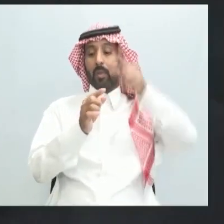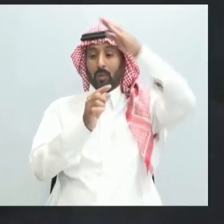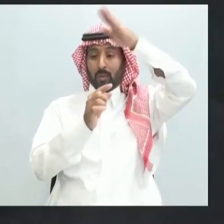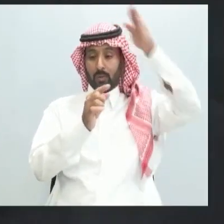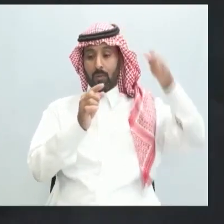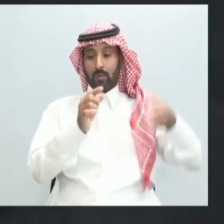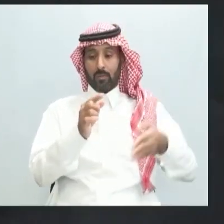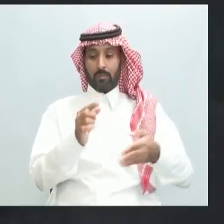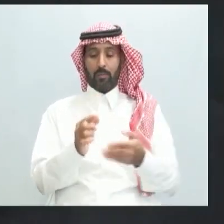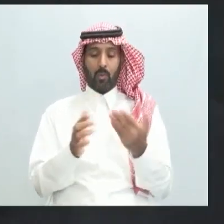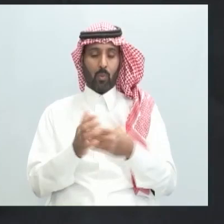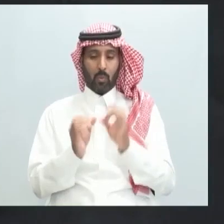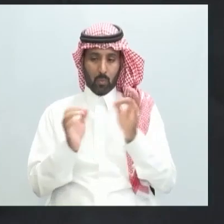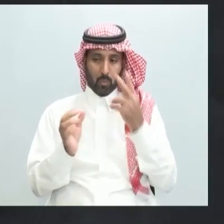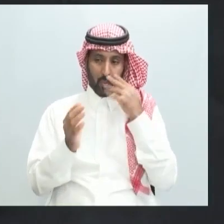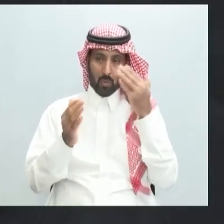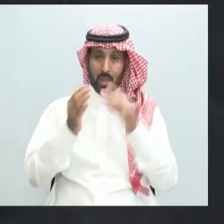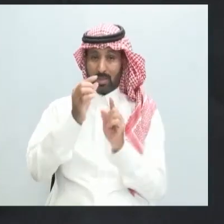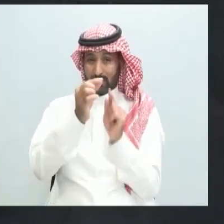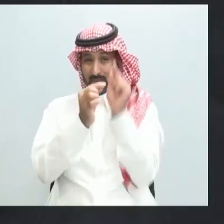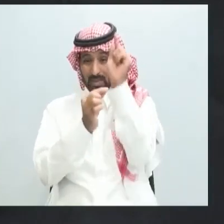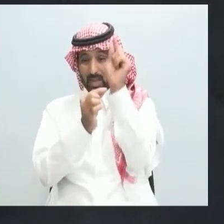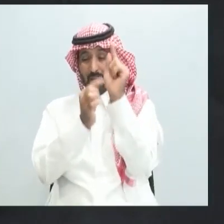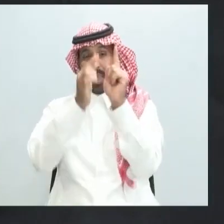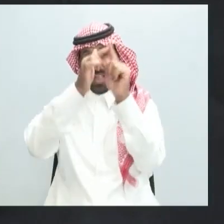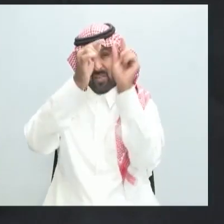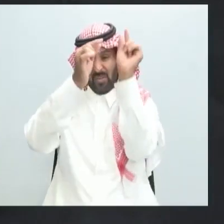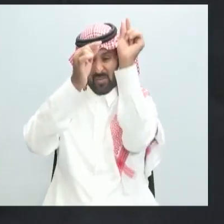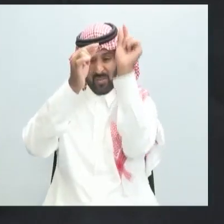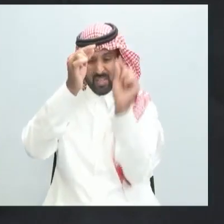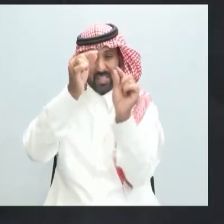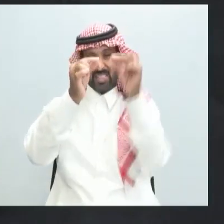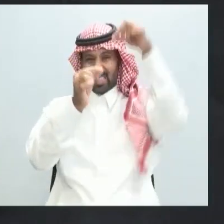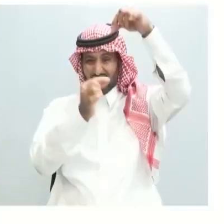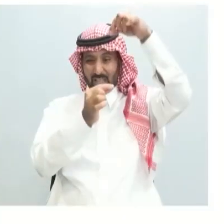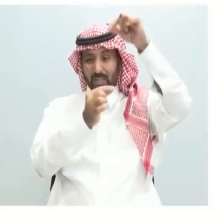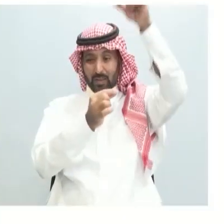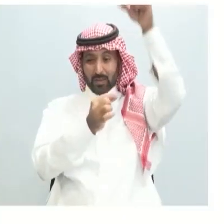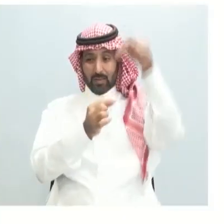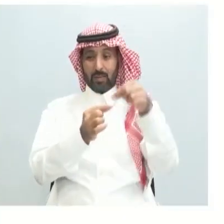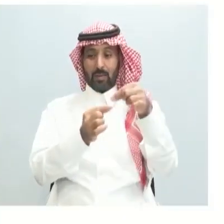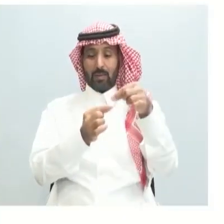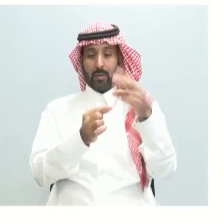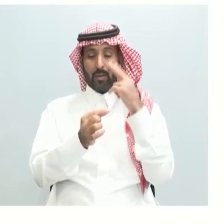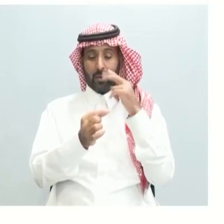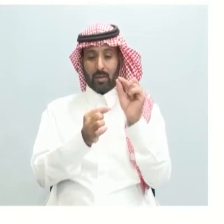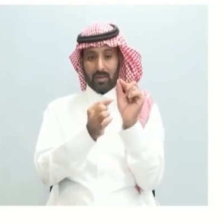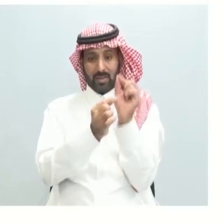end. So what's the term for this definition? Let's see the answer